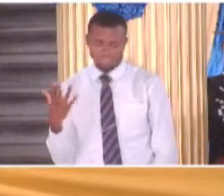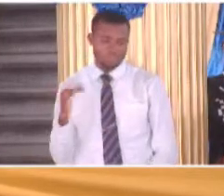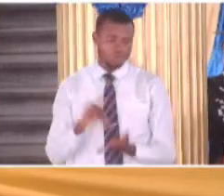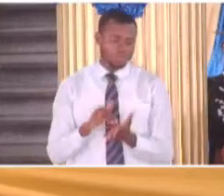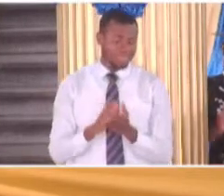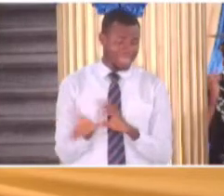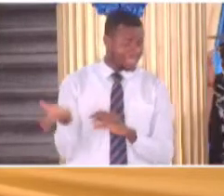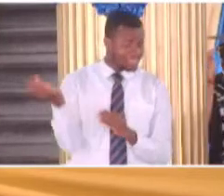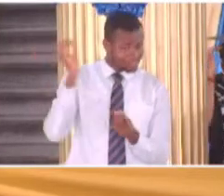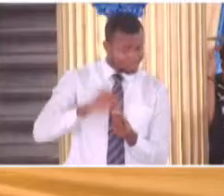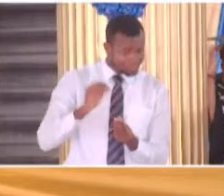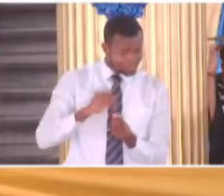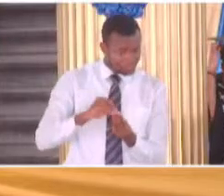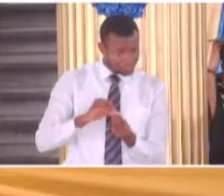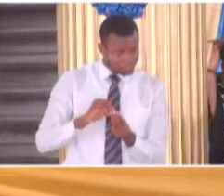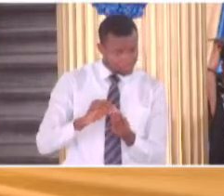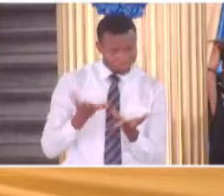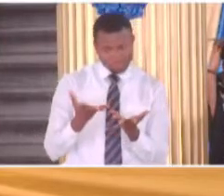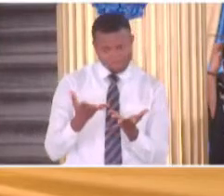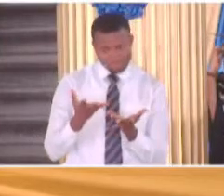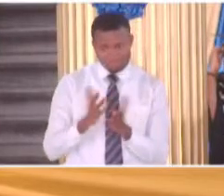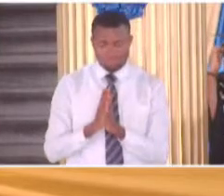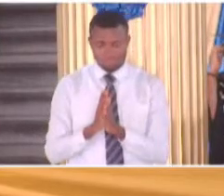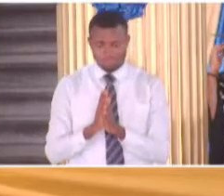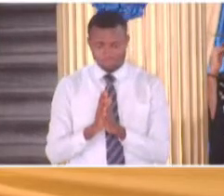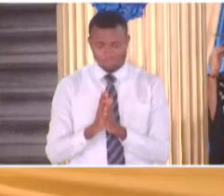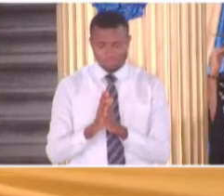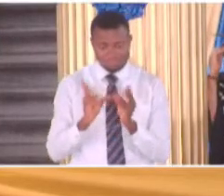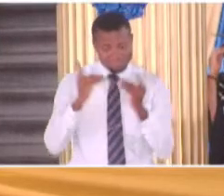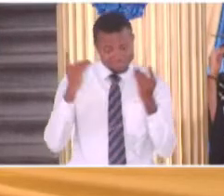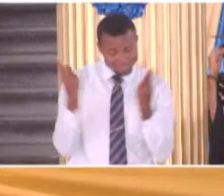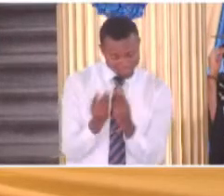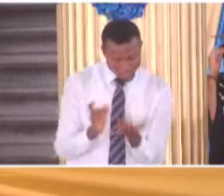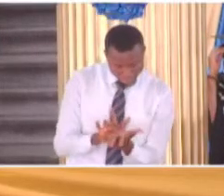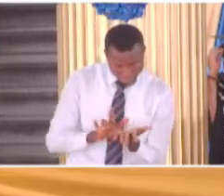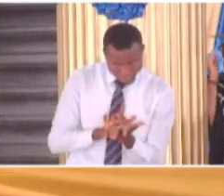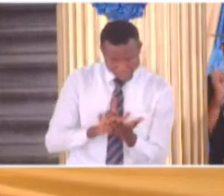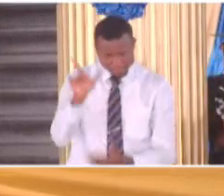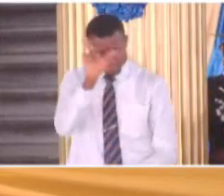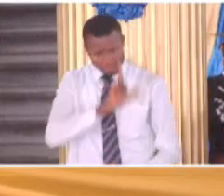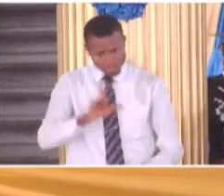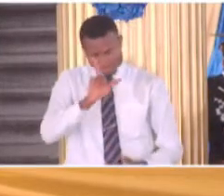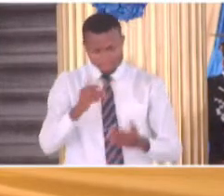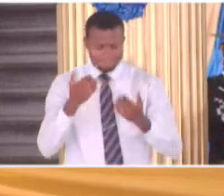Additionally, the Department of Medical Laboratory Sciences has received a generous